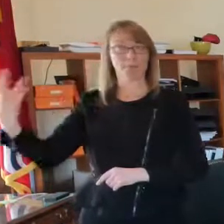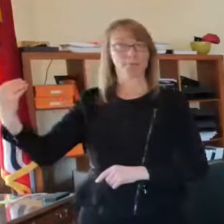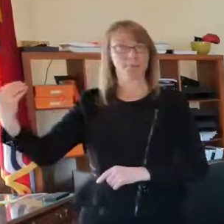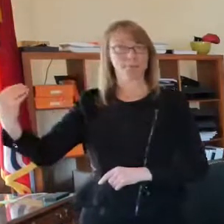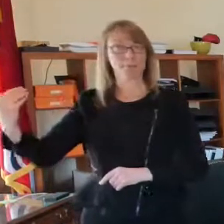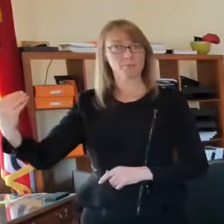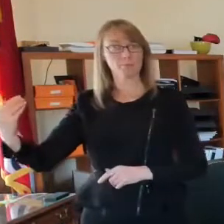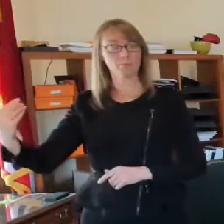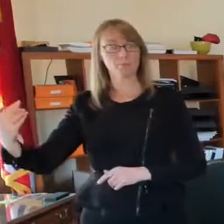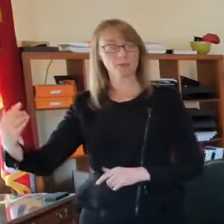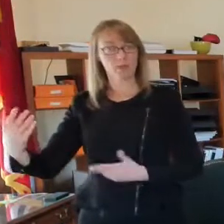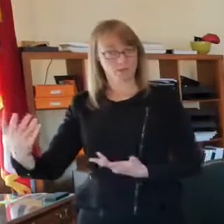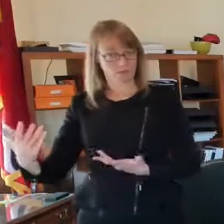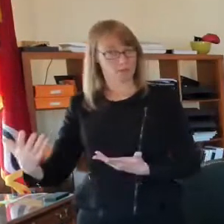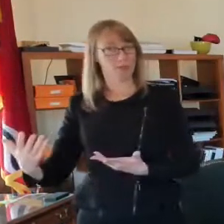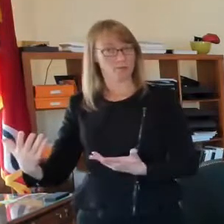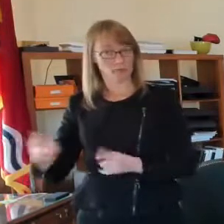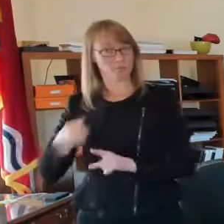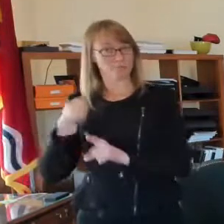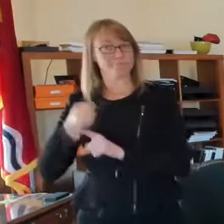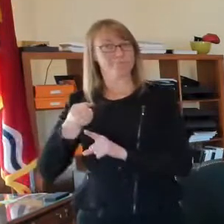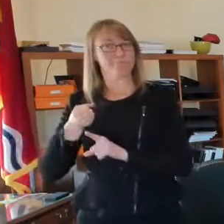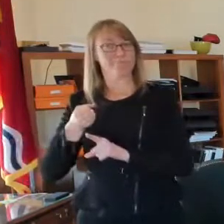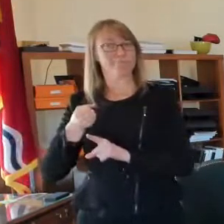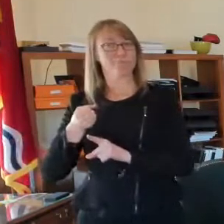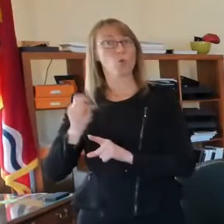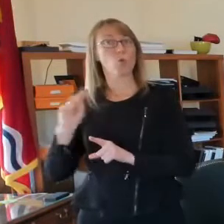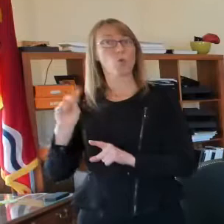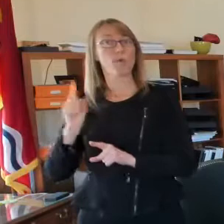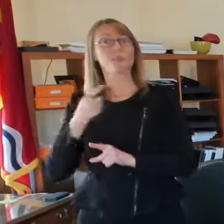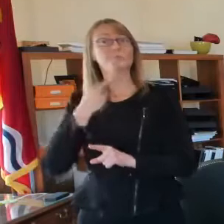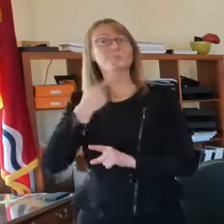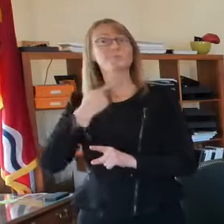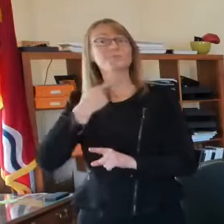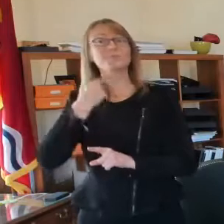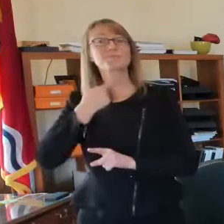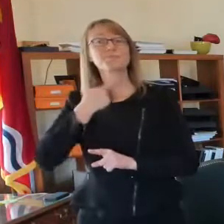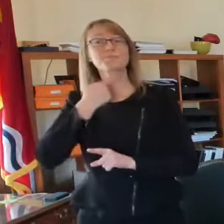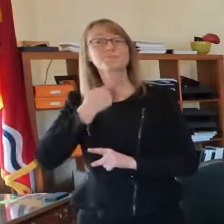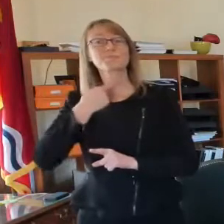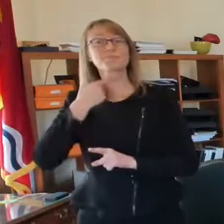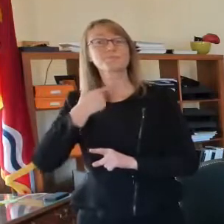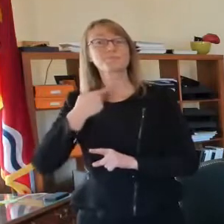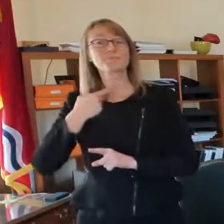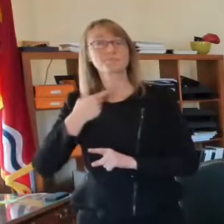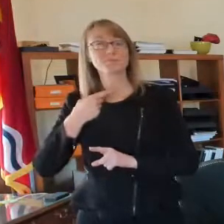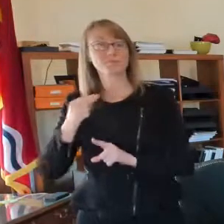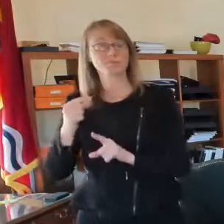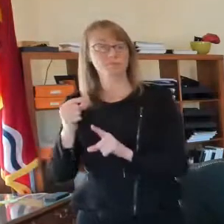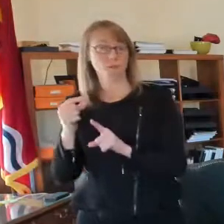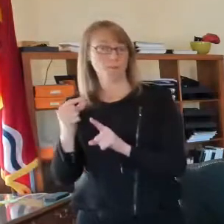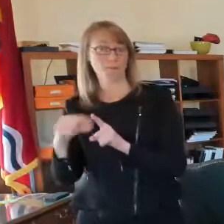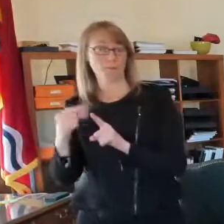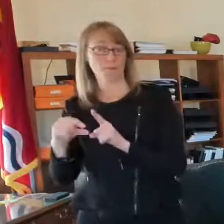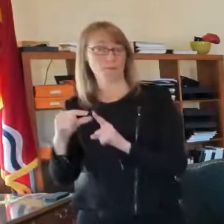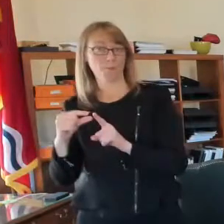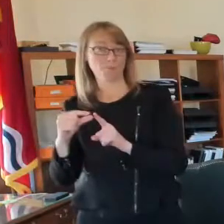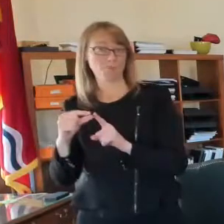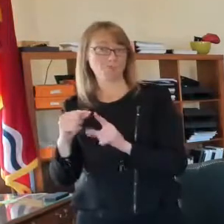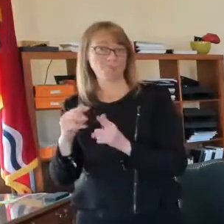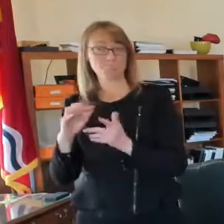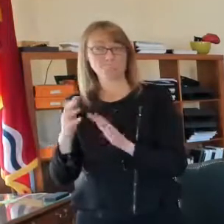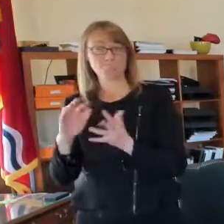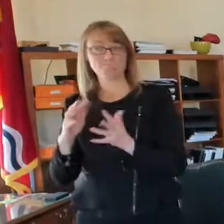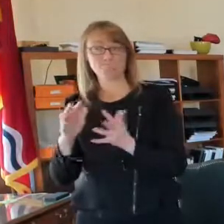muzzle, and ended up being hit here in the throat with what was described to me